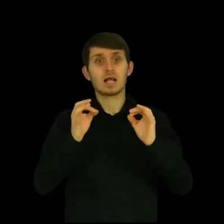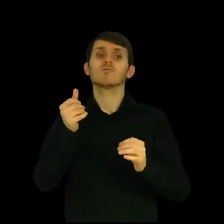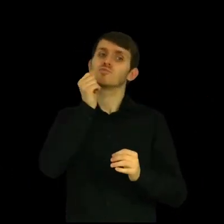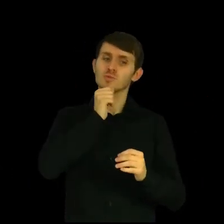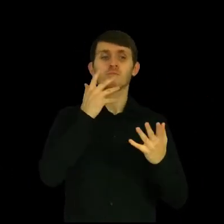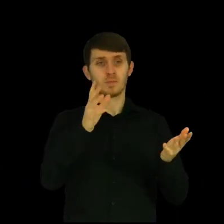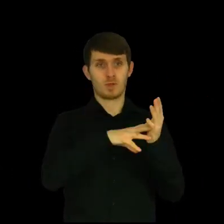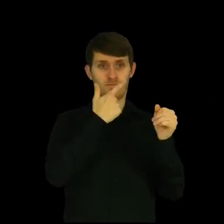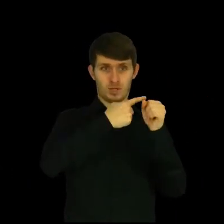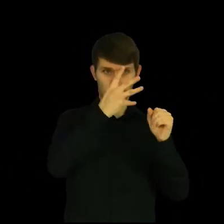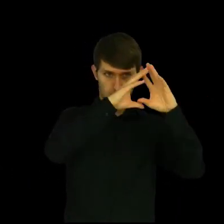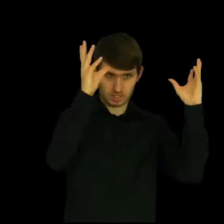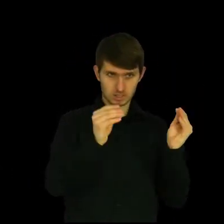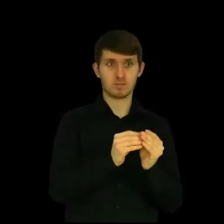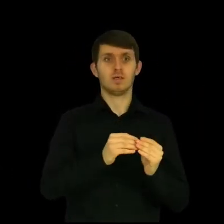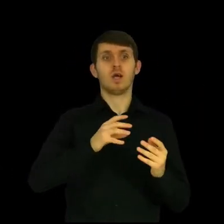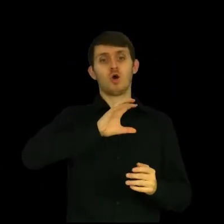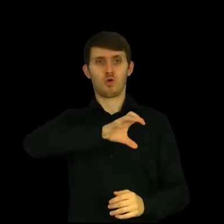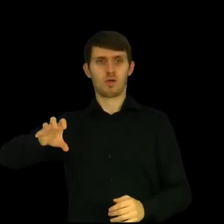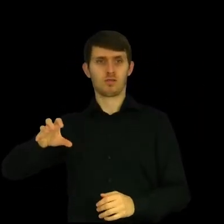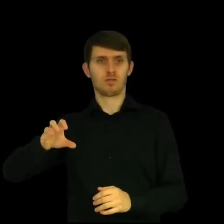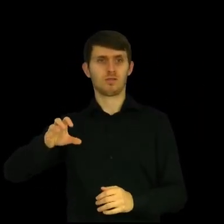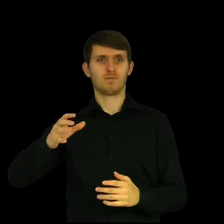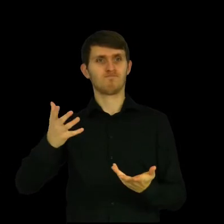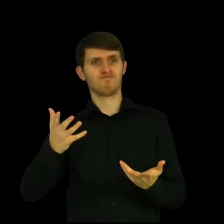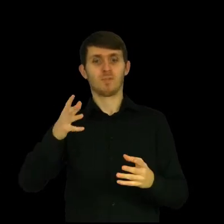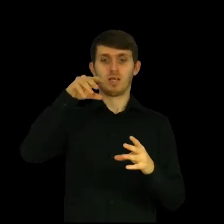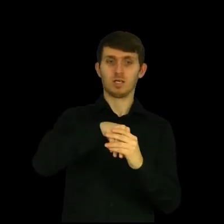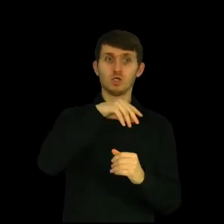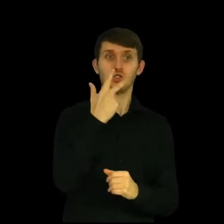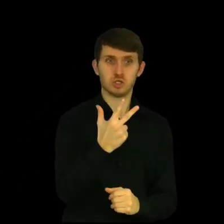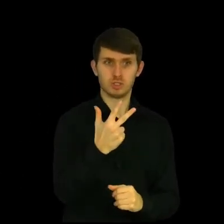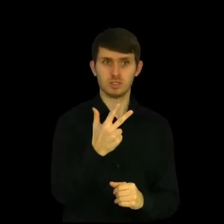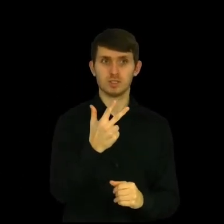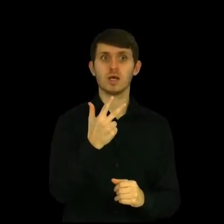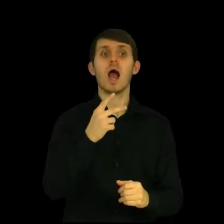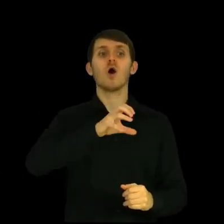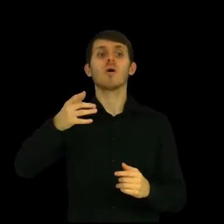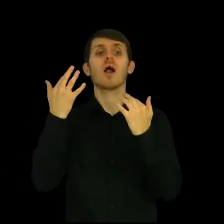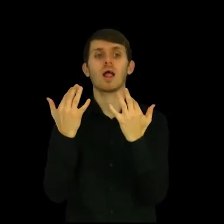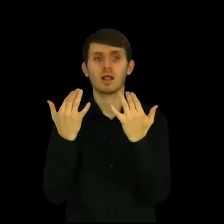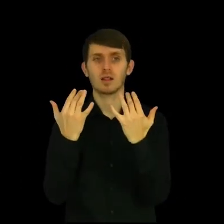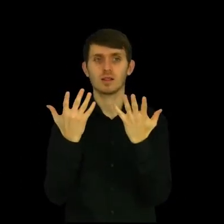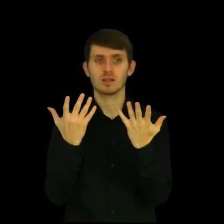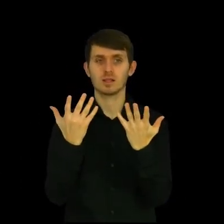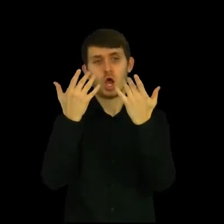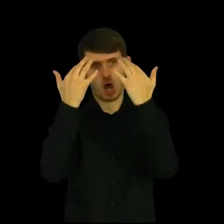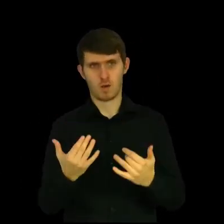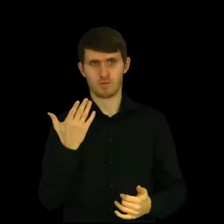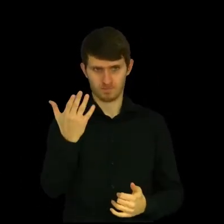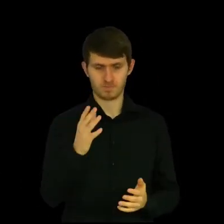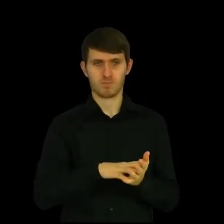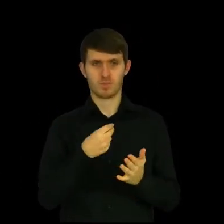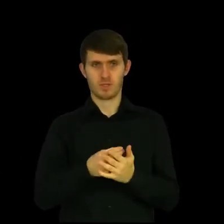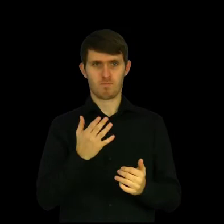groups. But you could also view 24 divided by 3 as dividing 24 into groups of 3. So let's think about what that